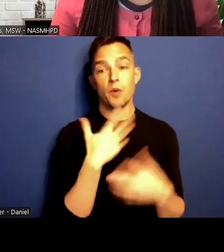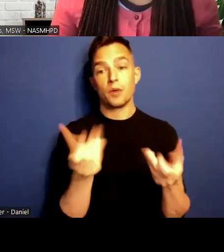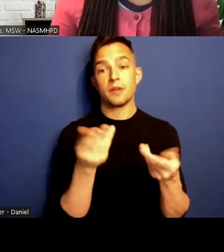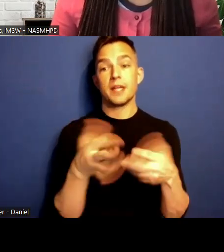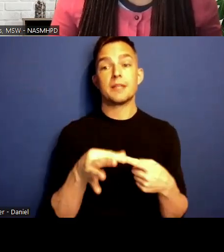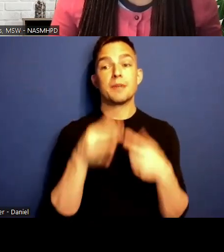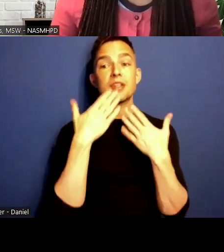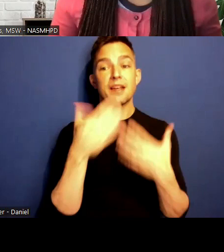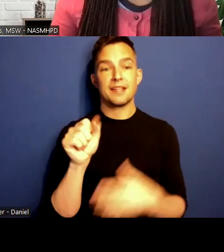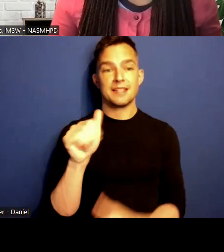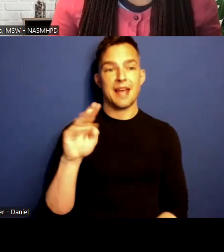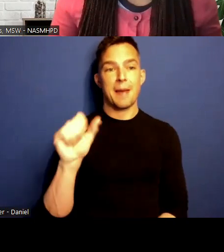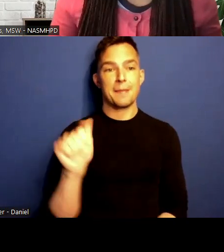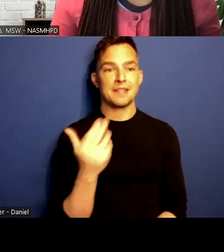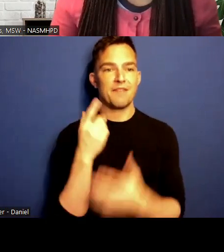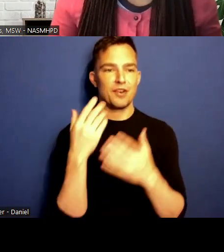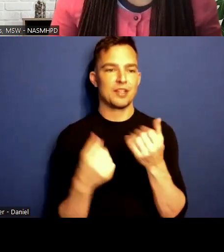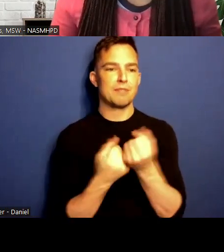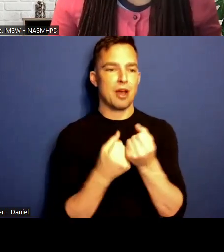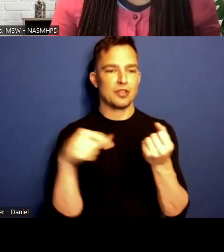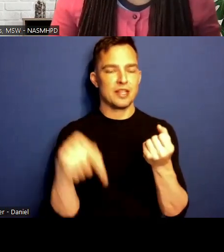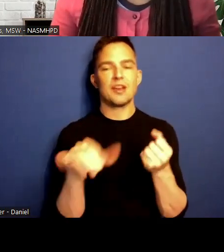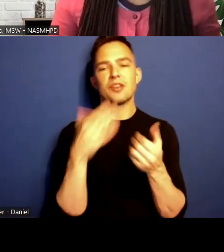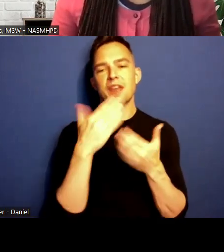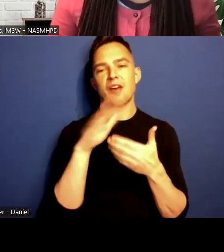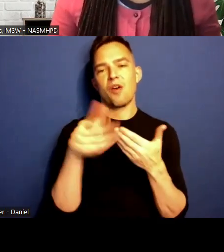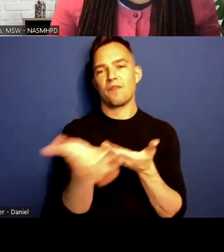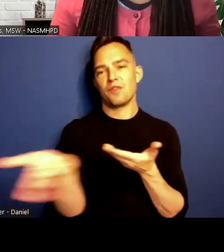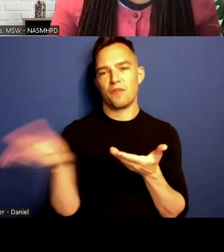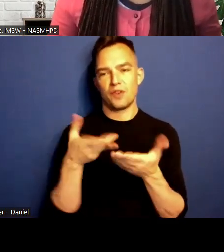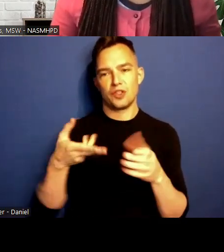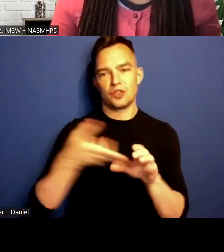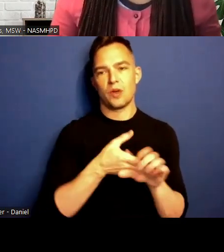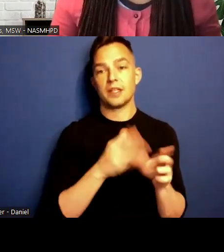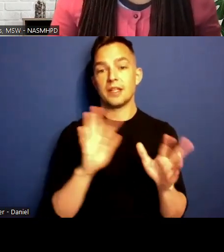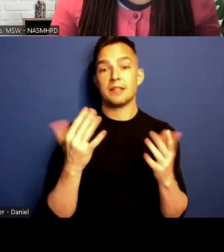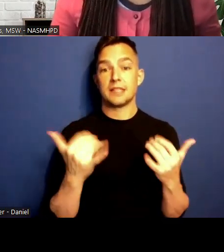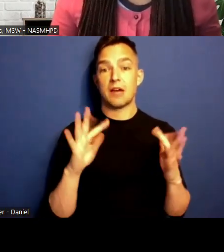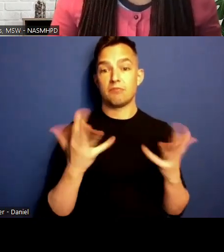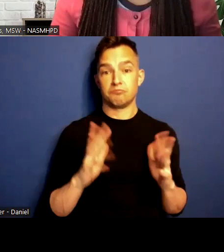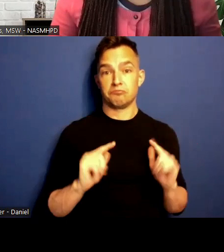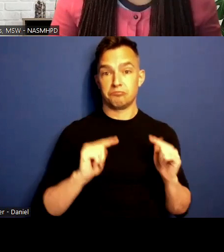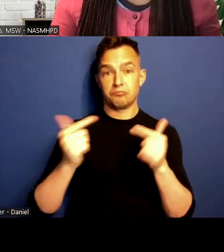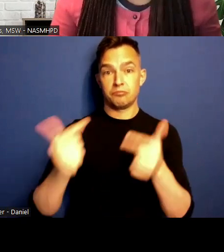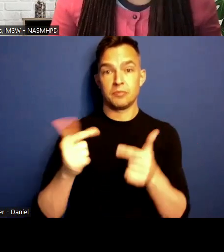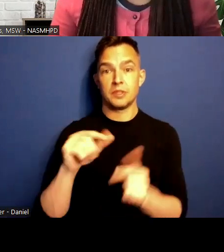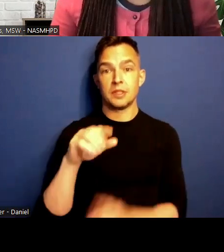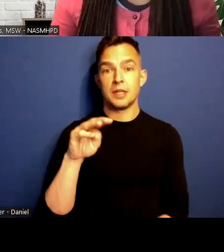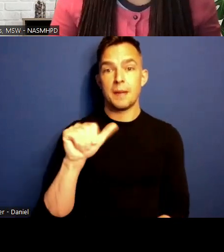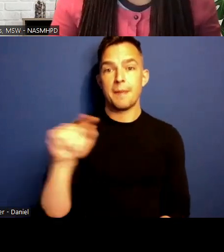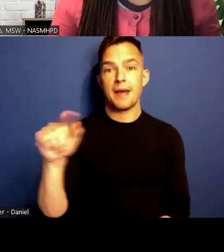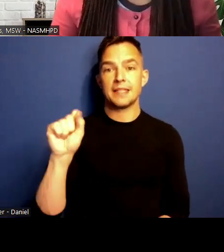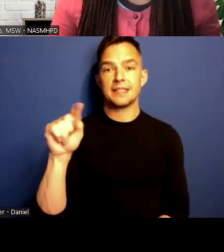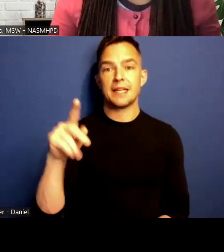to SAMHSA for sponsoring this presentation, and thank you all again for joining us. I will now turn this over to Matt St. Pierre with the National